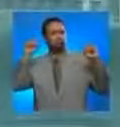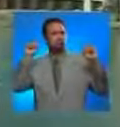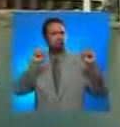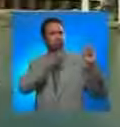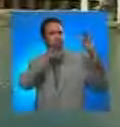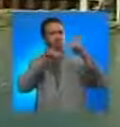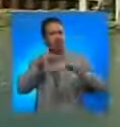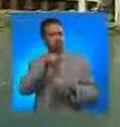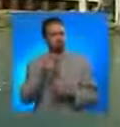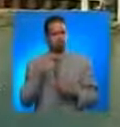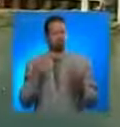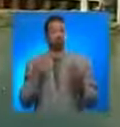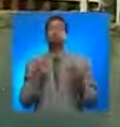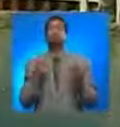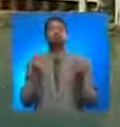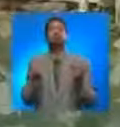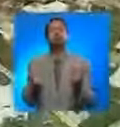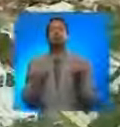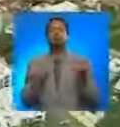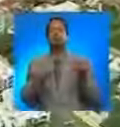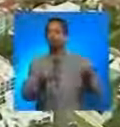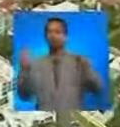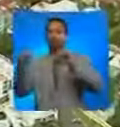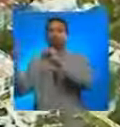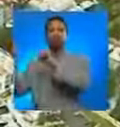ocean, and evacuate immediately.